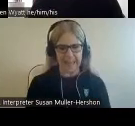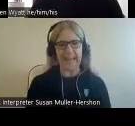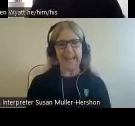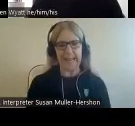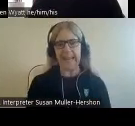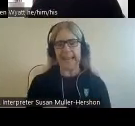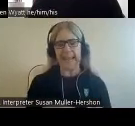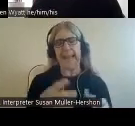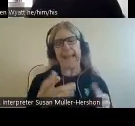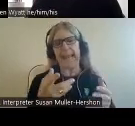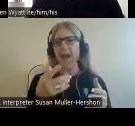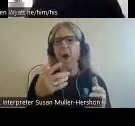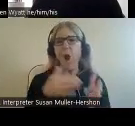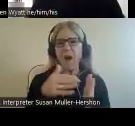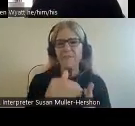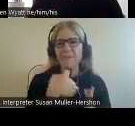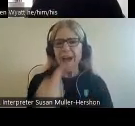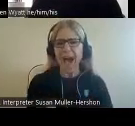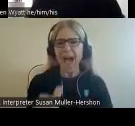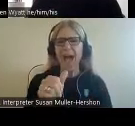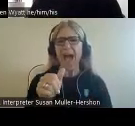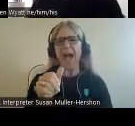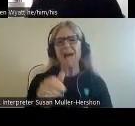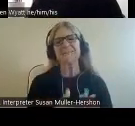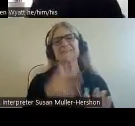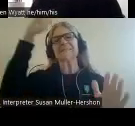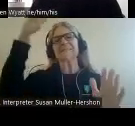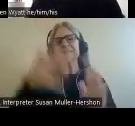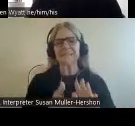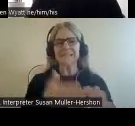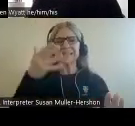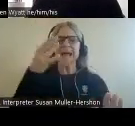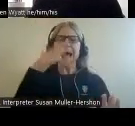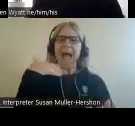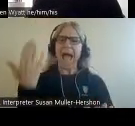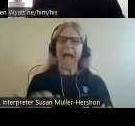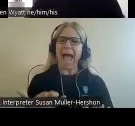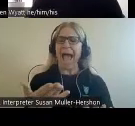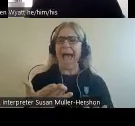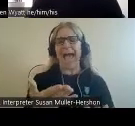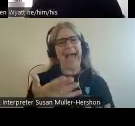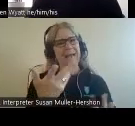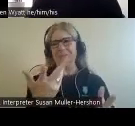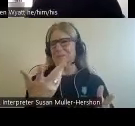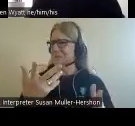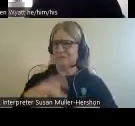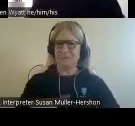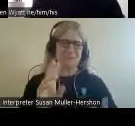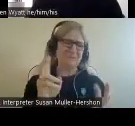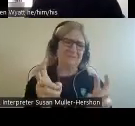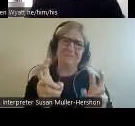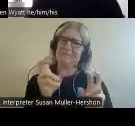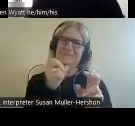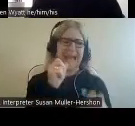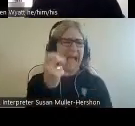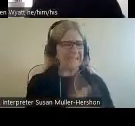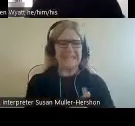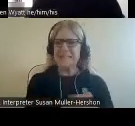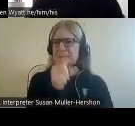rare, but the only reason we would ever break confidentiality is in